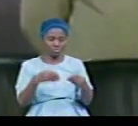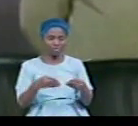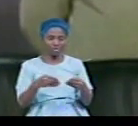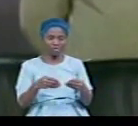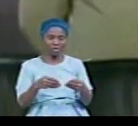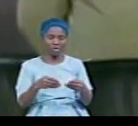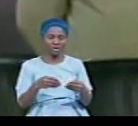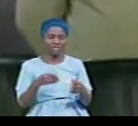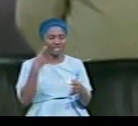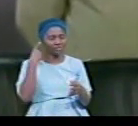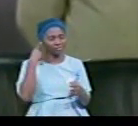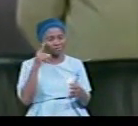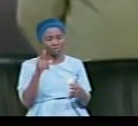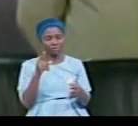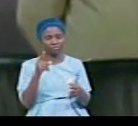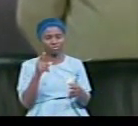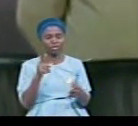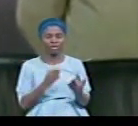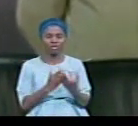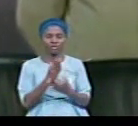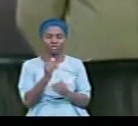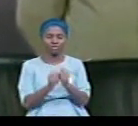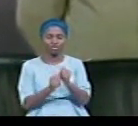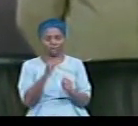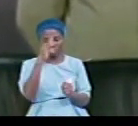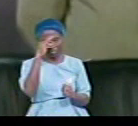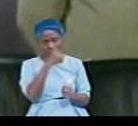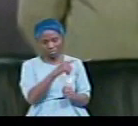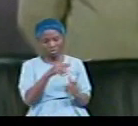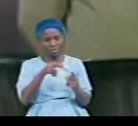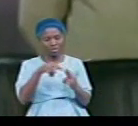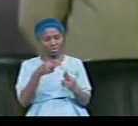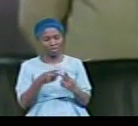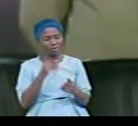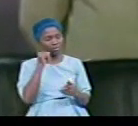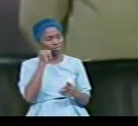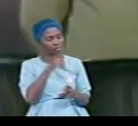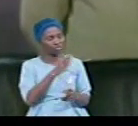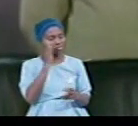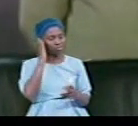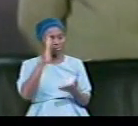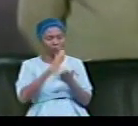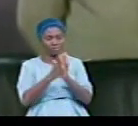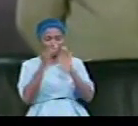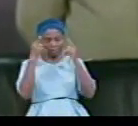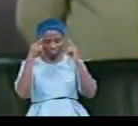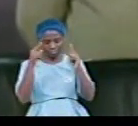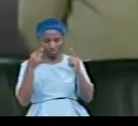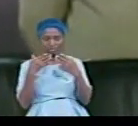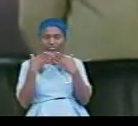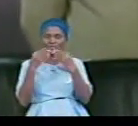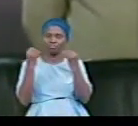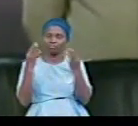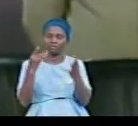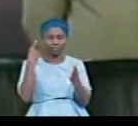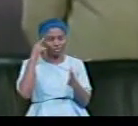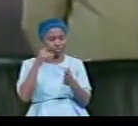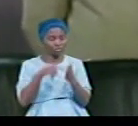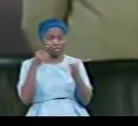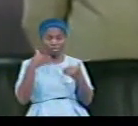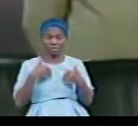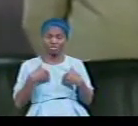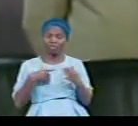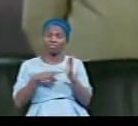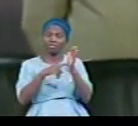he or she will succeed. We thank you very much for what you have revealed unto us through our Father in